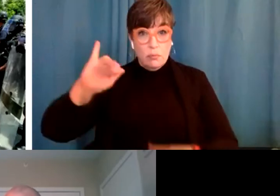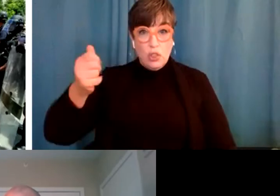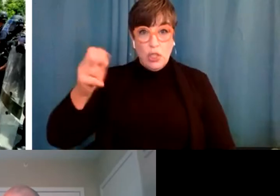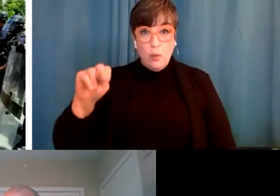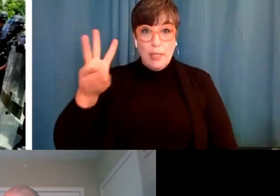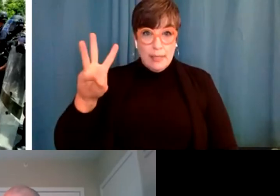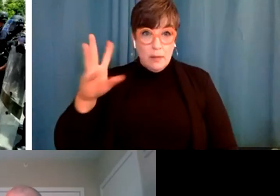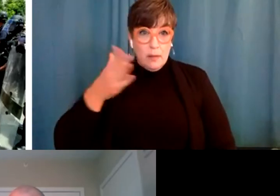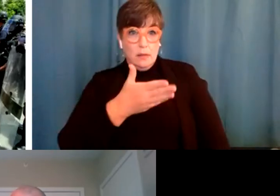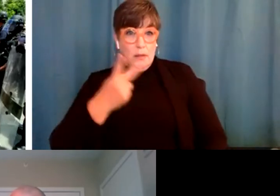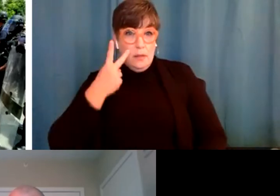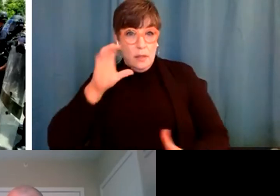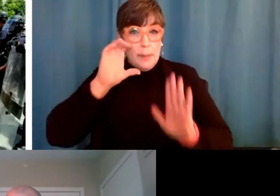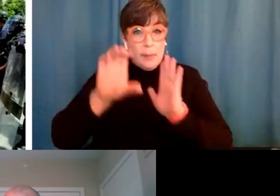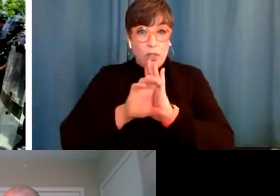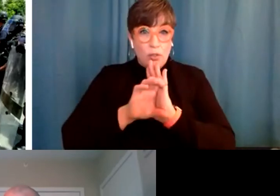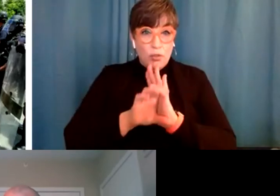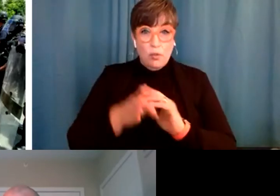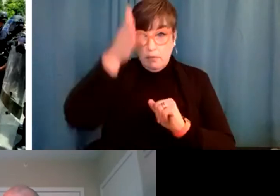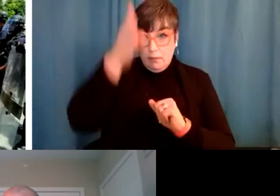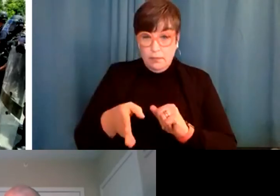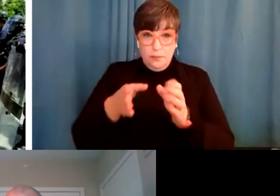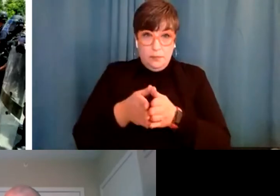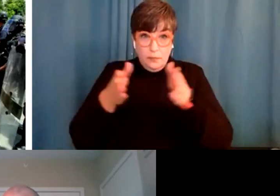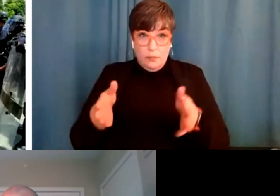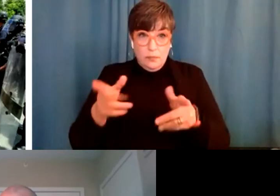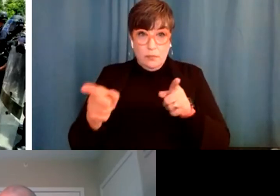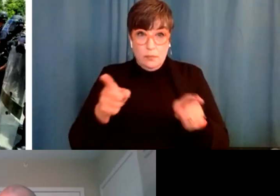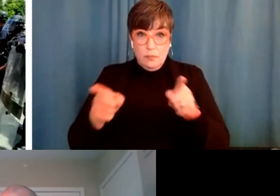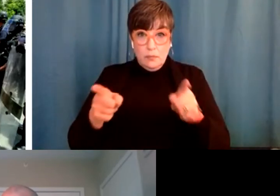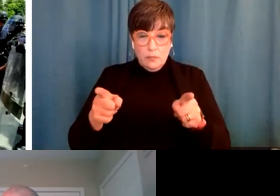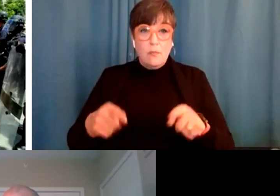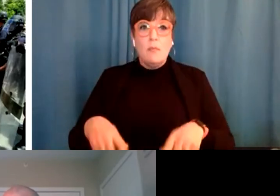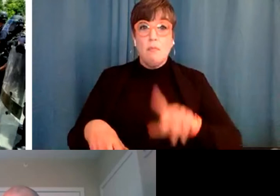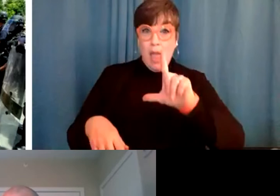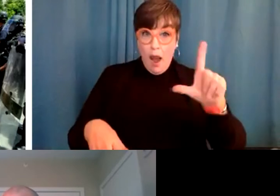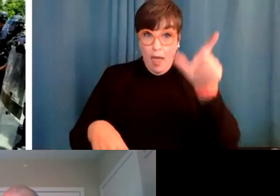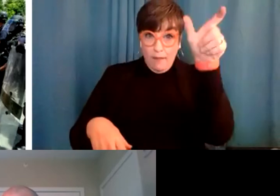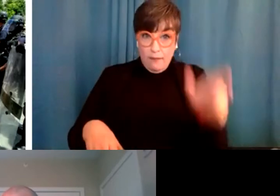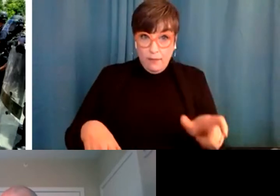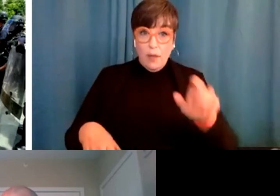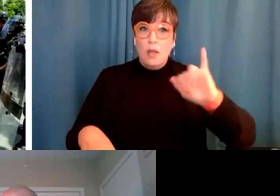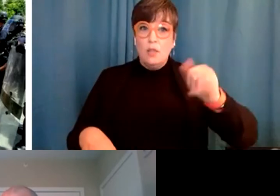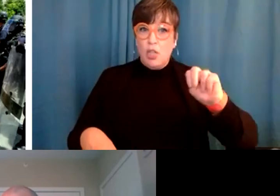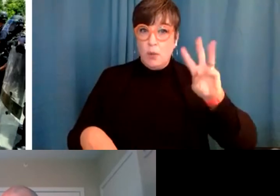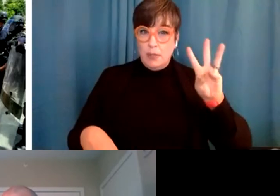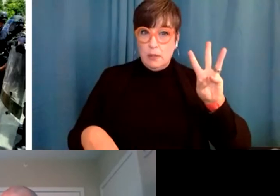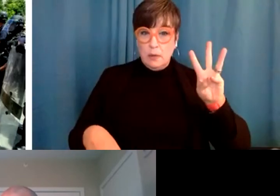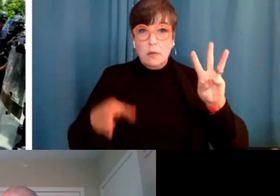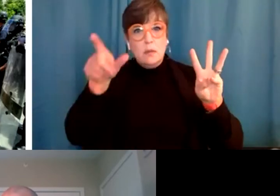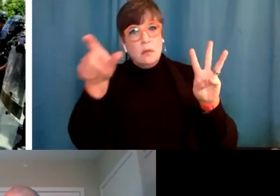the split screen image, the January 6th events on, I believe is gonna be on your left, and an earlier Black Lives